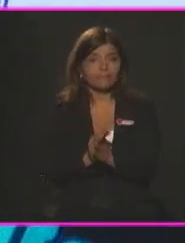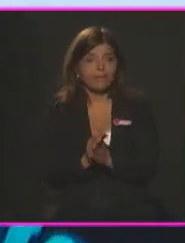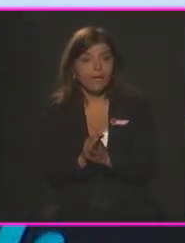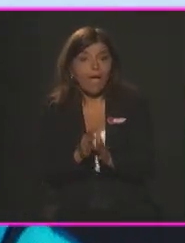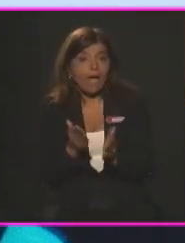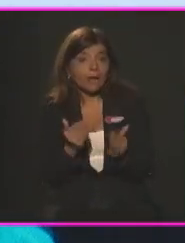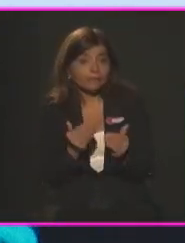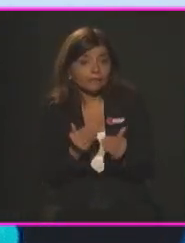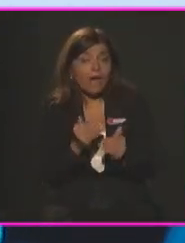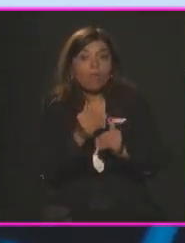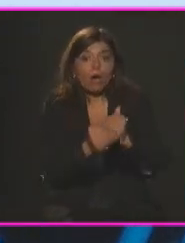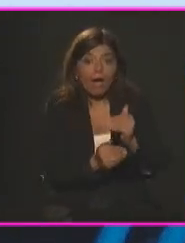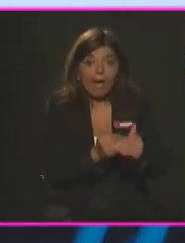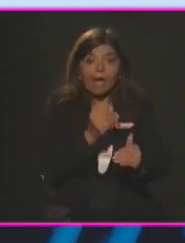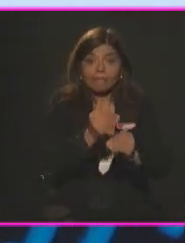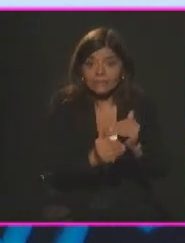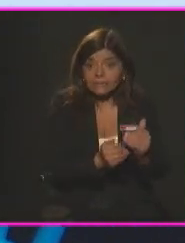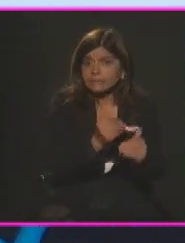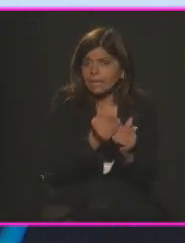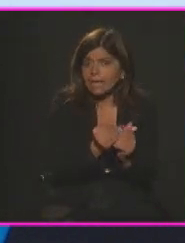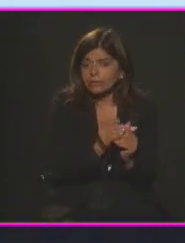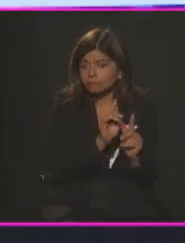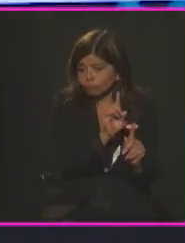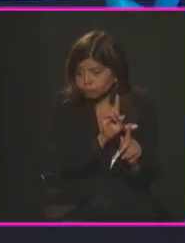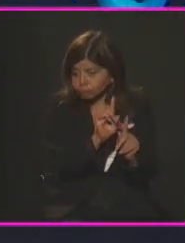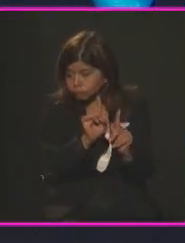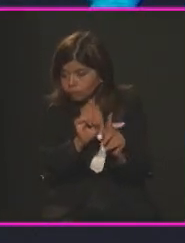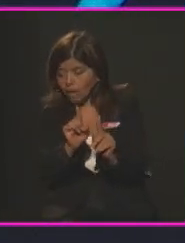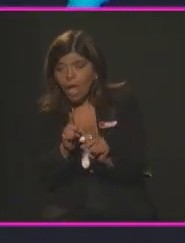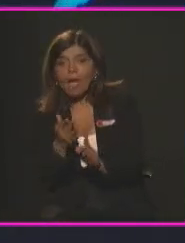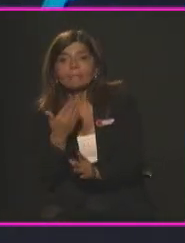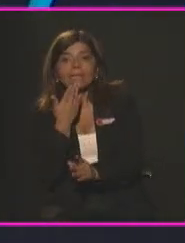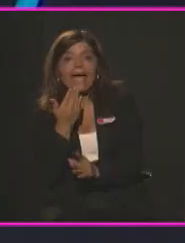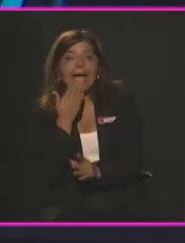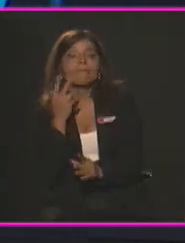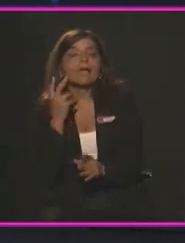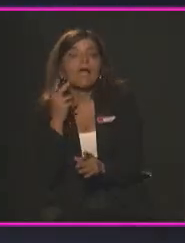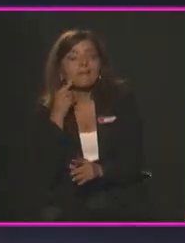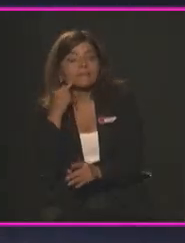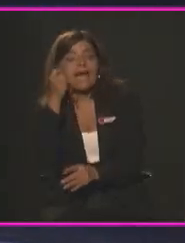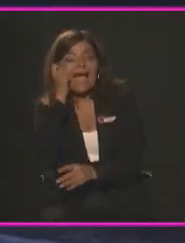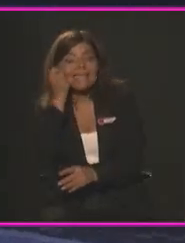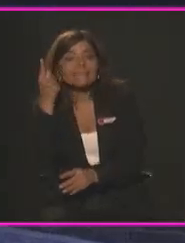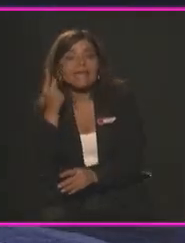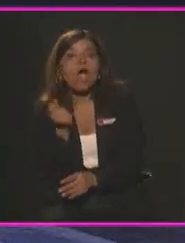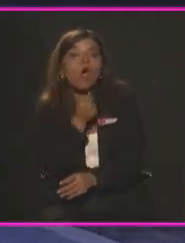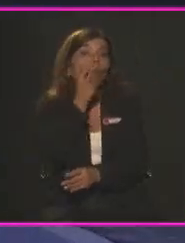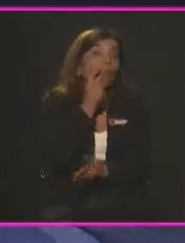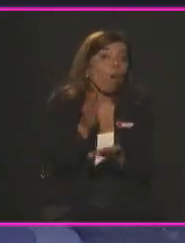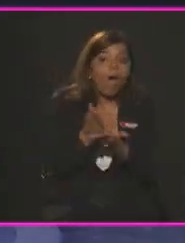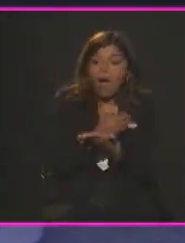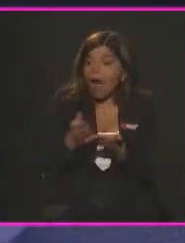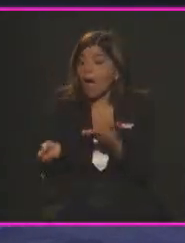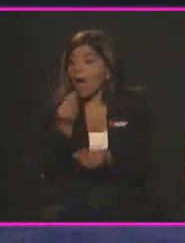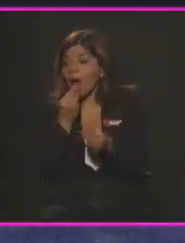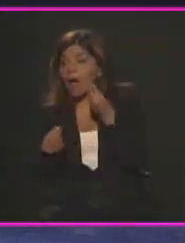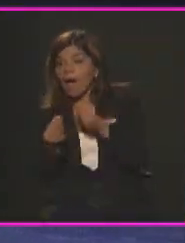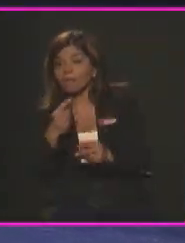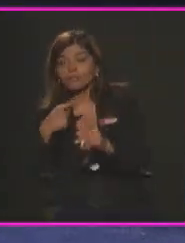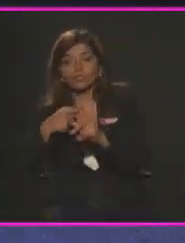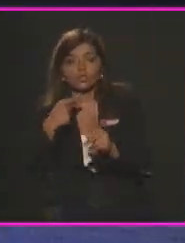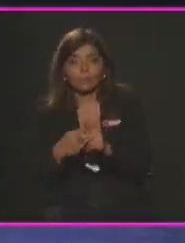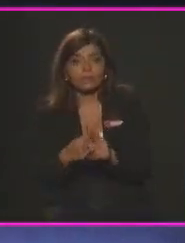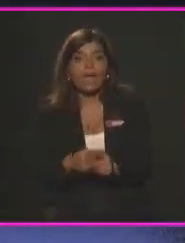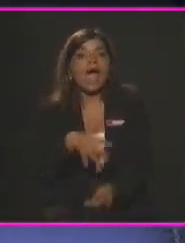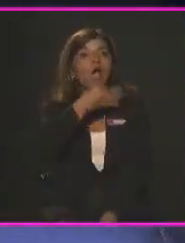person-years of research and turn it into one afternoon on the mass spectrometer. Now, I do want to comment that it is still